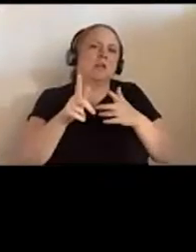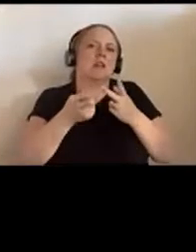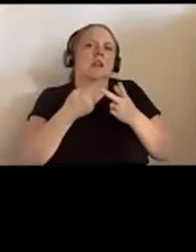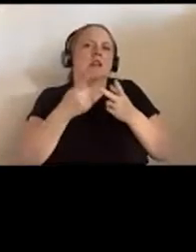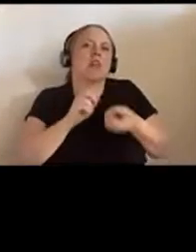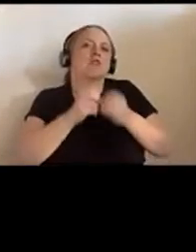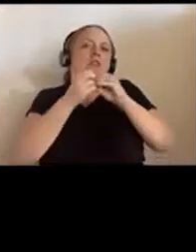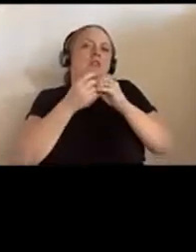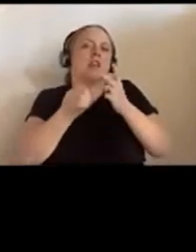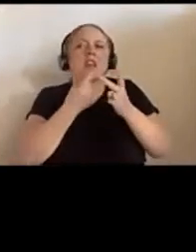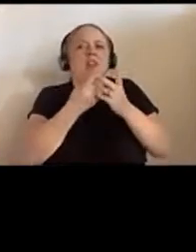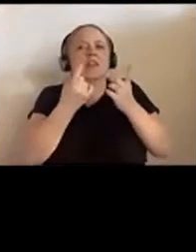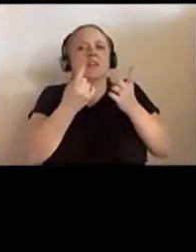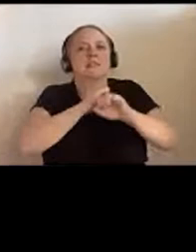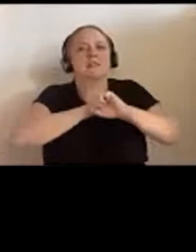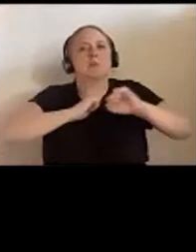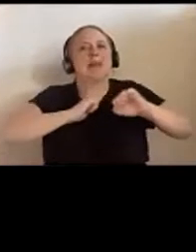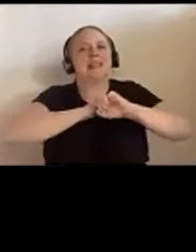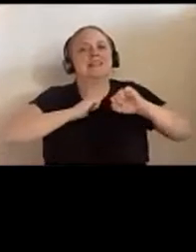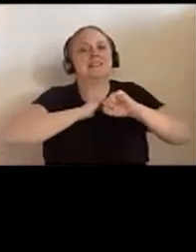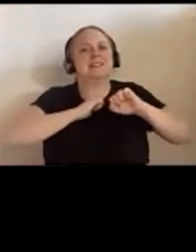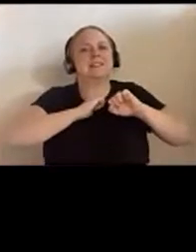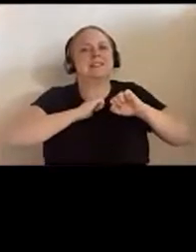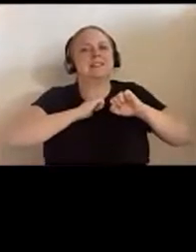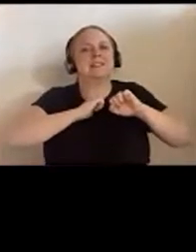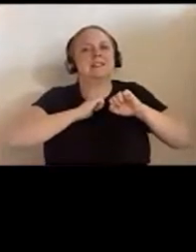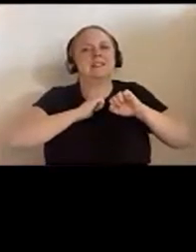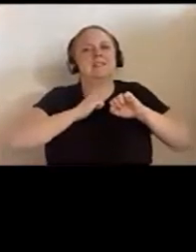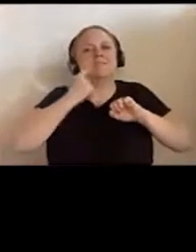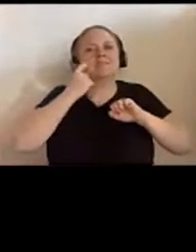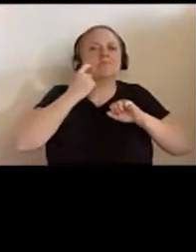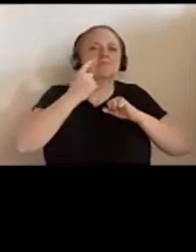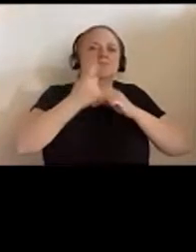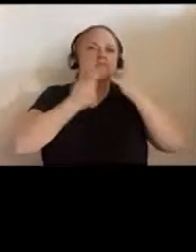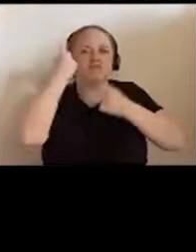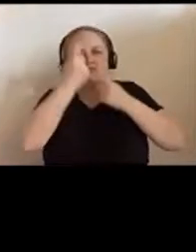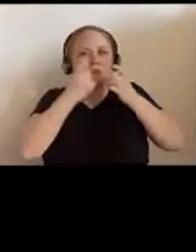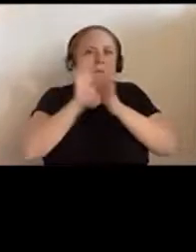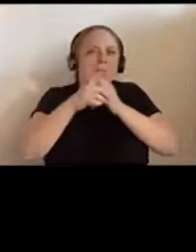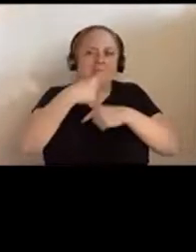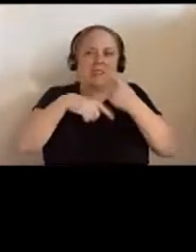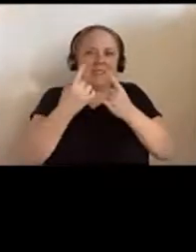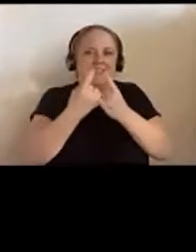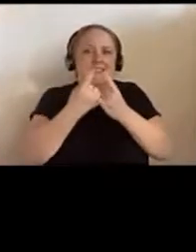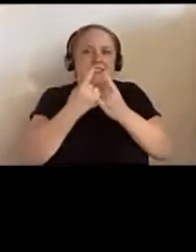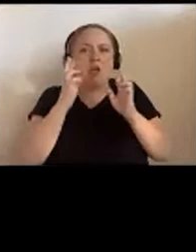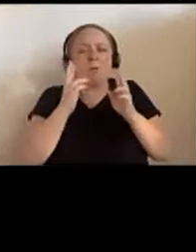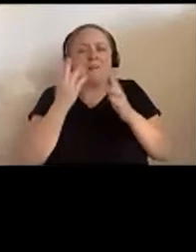another space to like ruminate about these things and hopefully find some kind of solace about them.